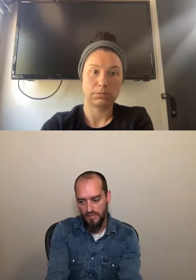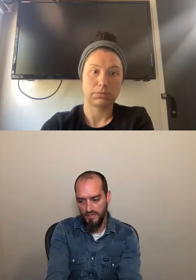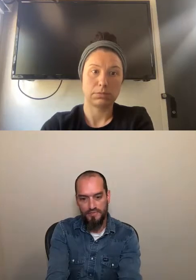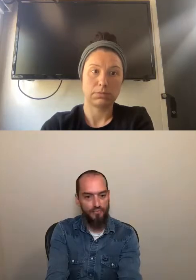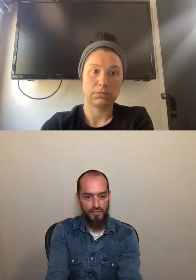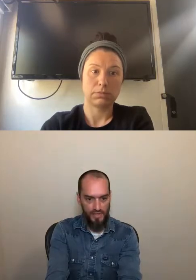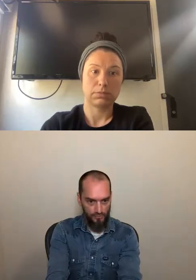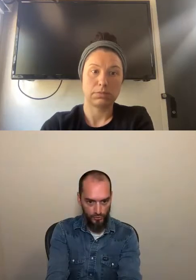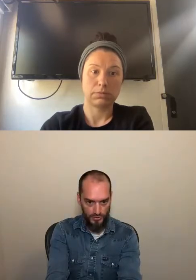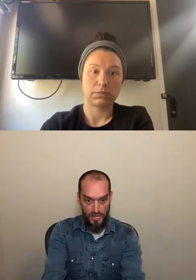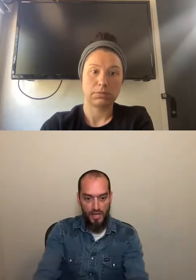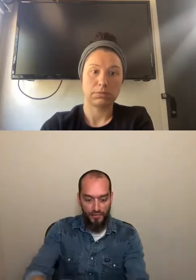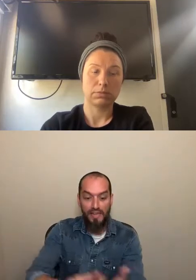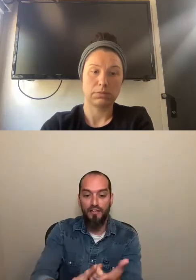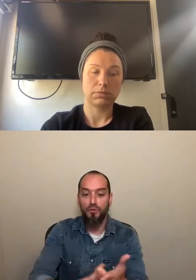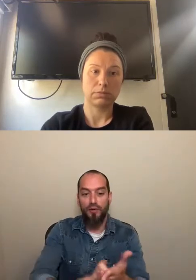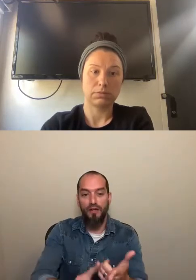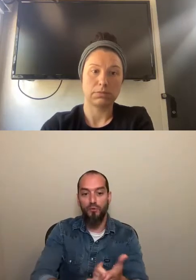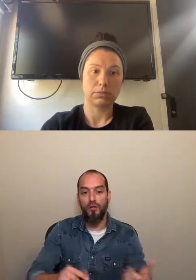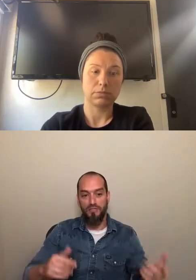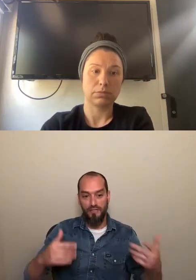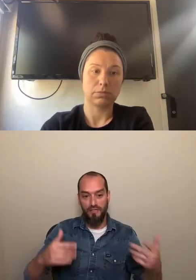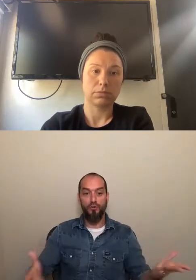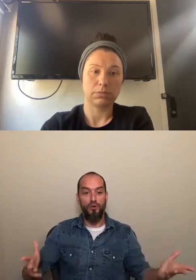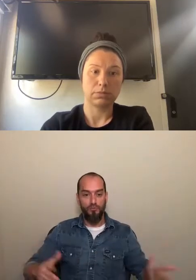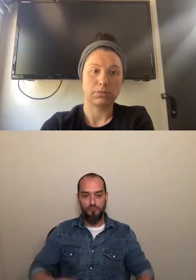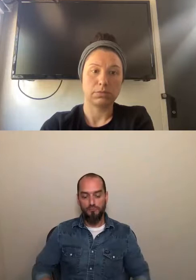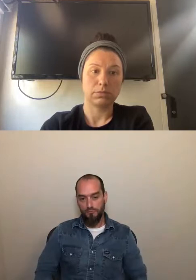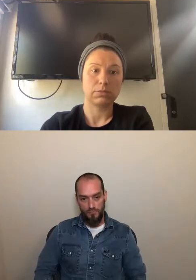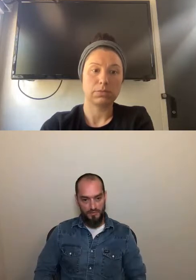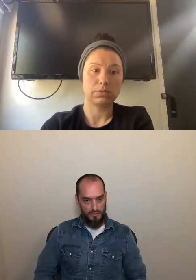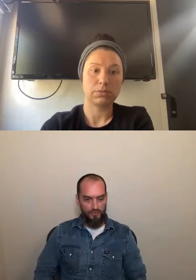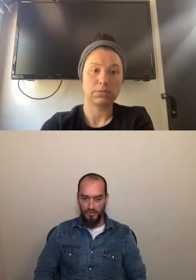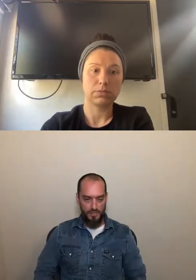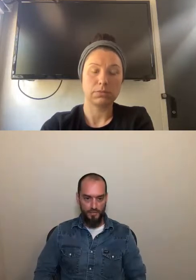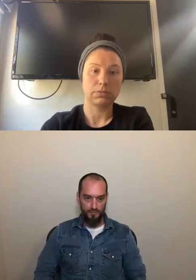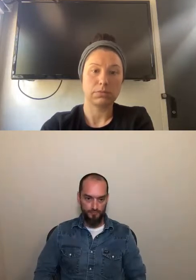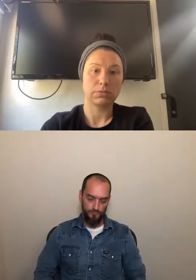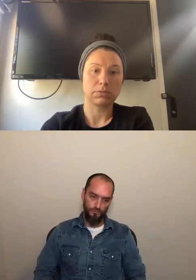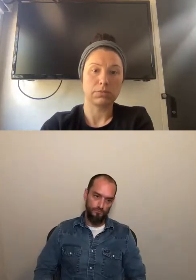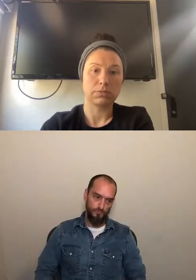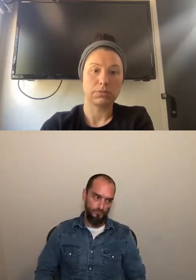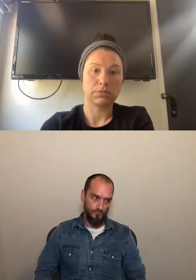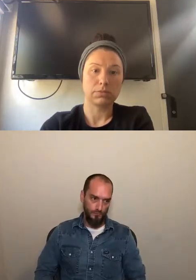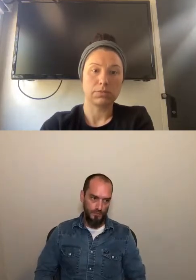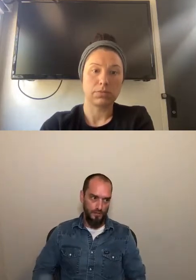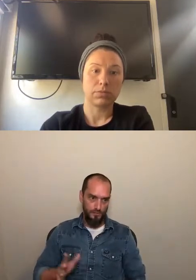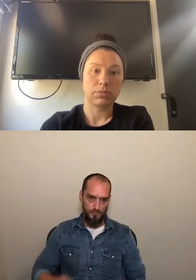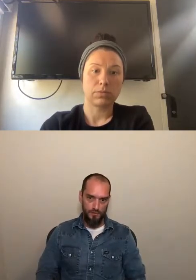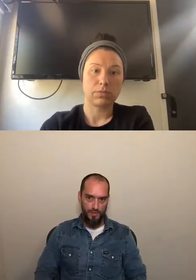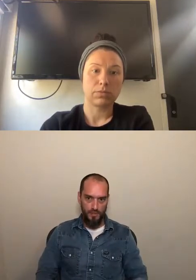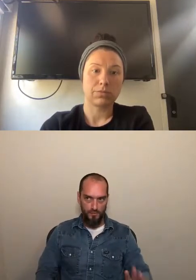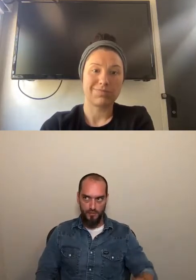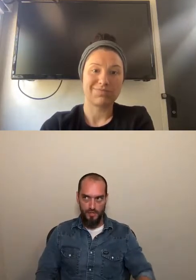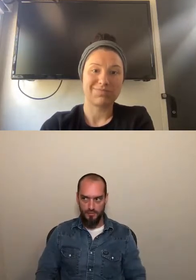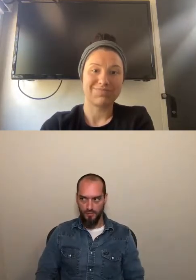yes, that can definitely influence the indoor air quality in your home. It definitely can. Sorry if